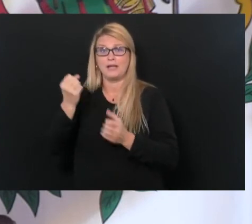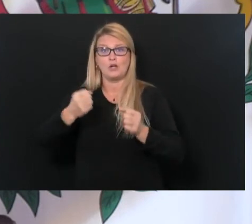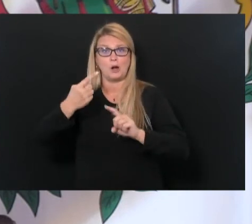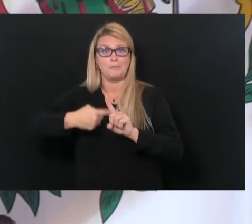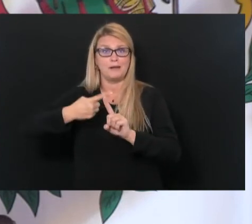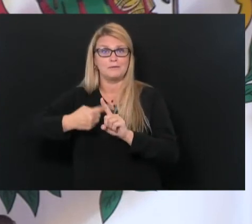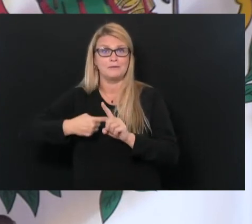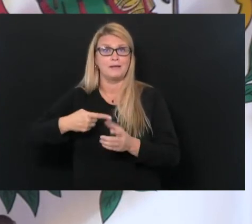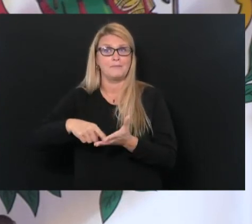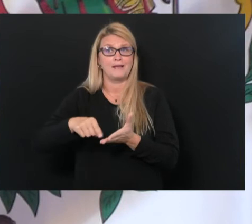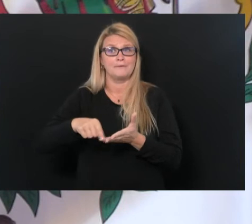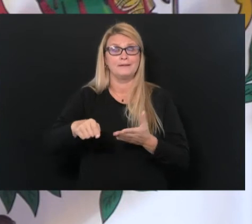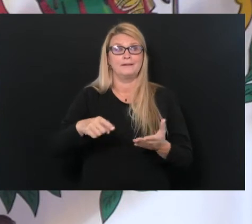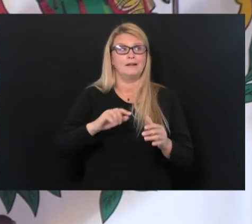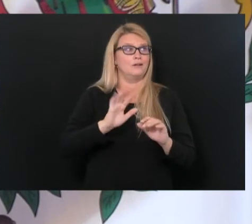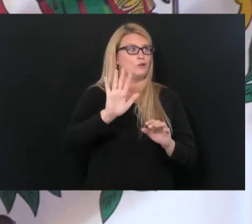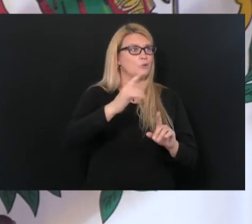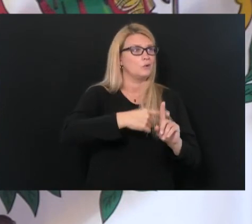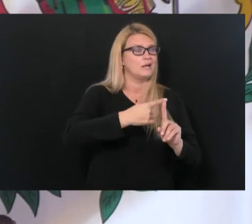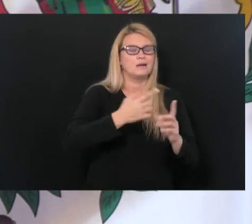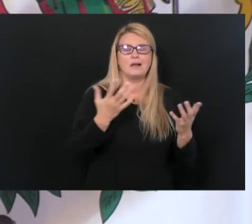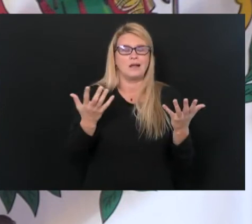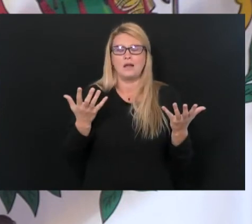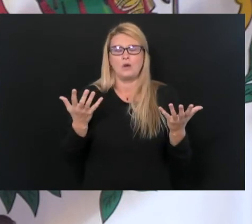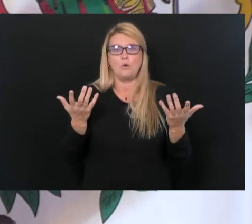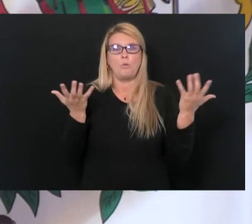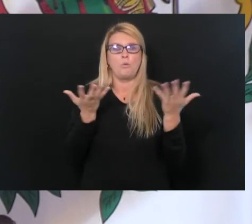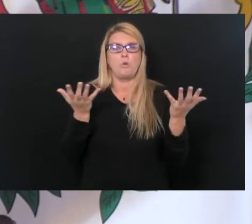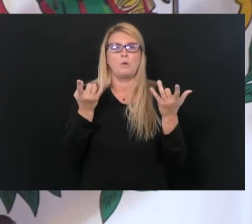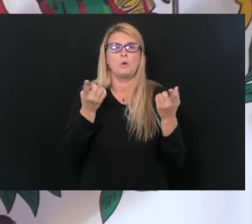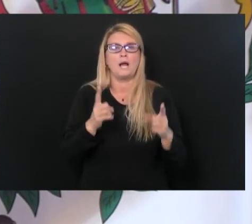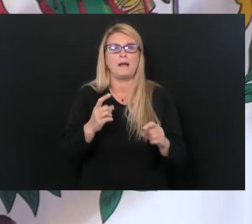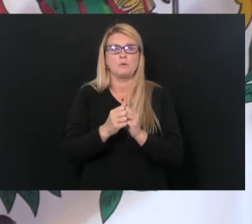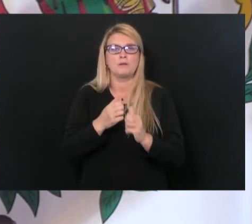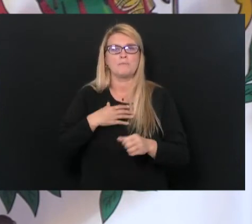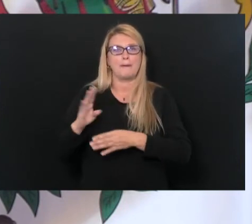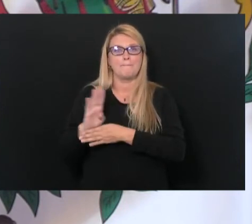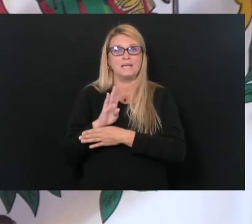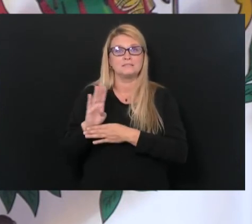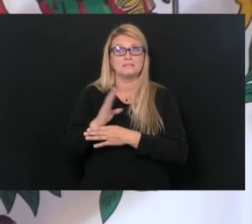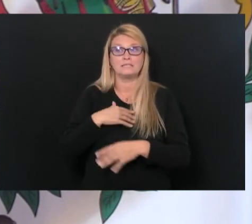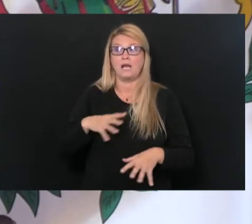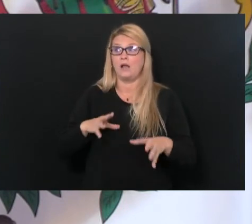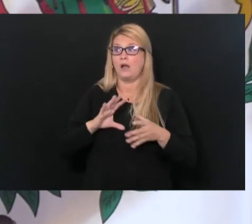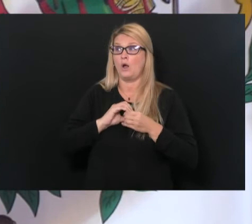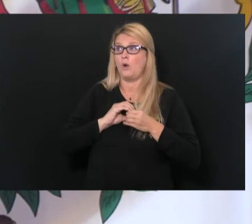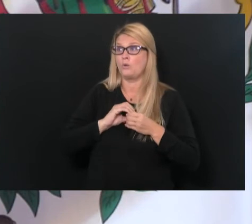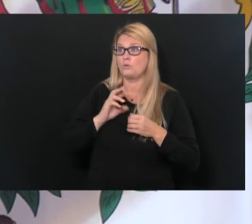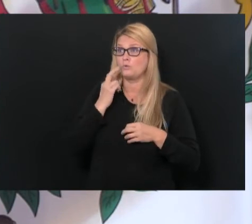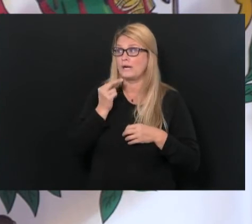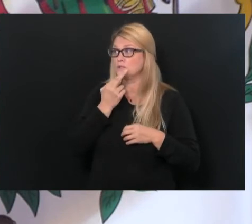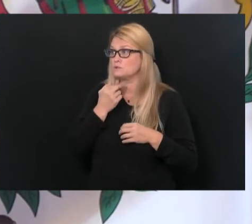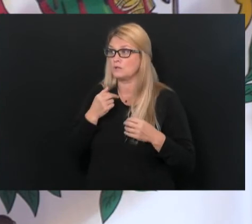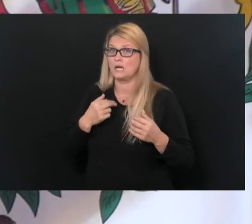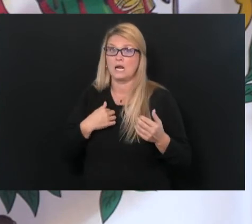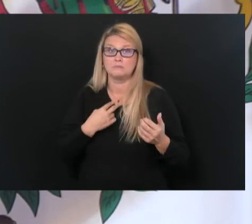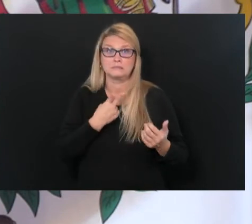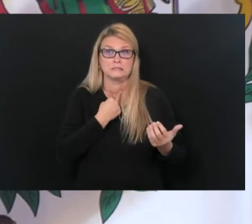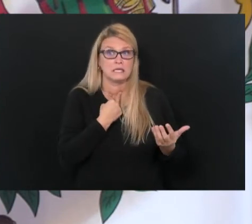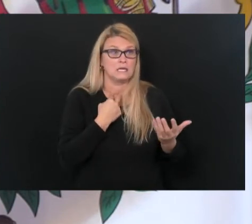going to pay their rent. I mean, what is going to happen to my business? I'm a restaurant, and what's going to happen? I'm just on a